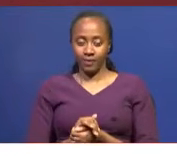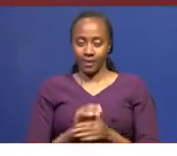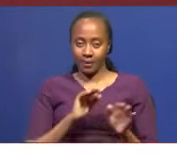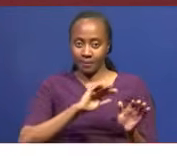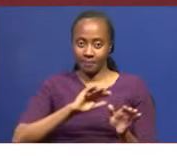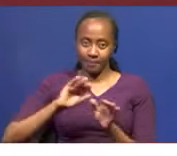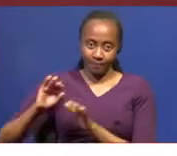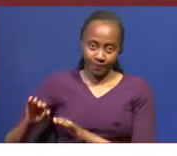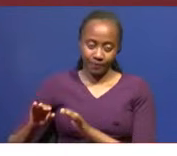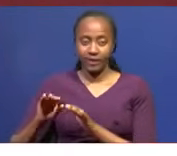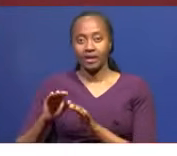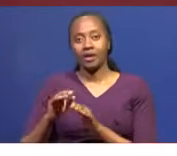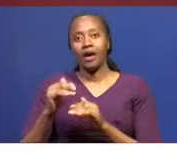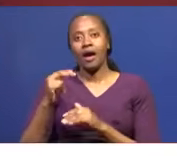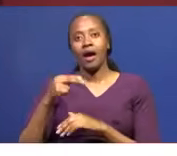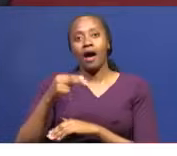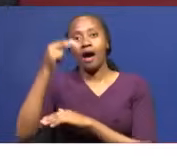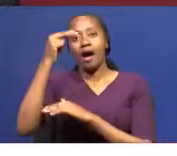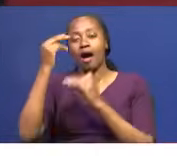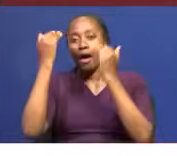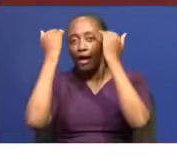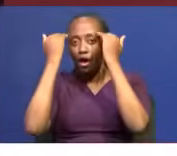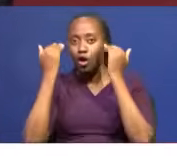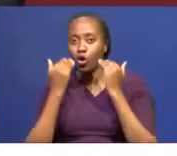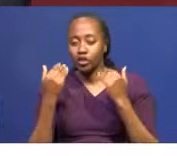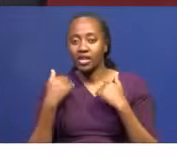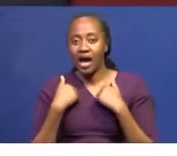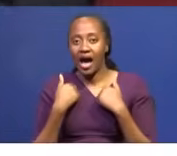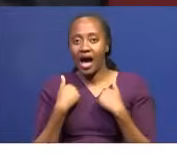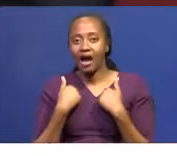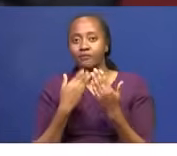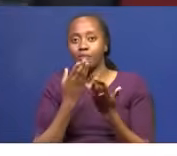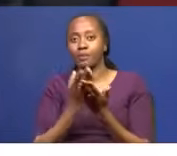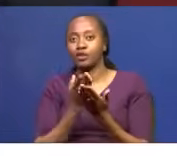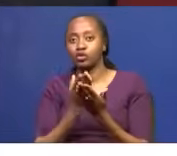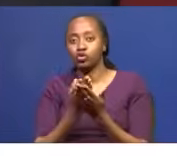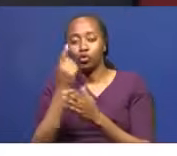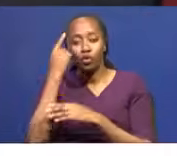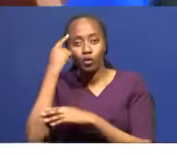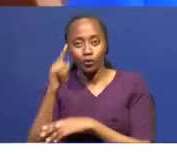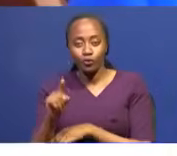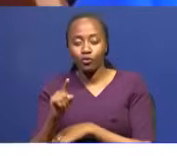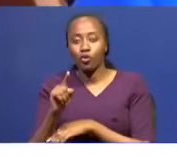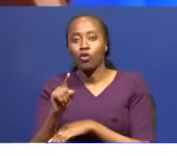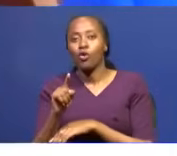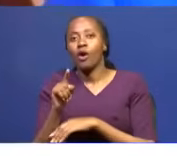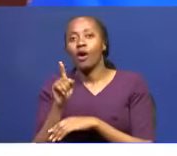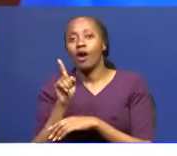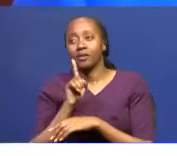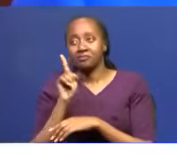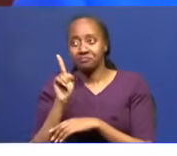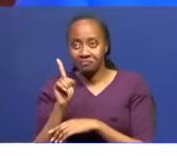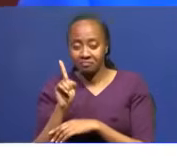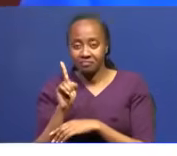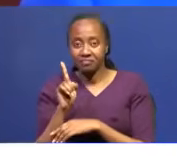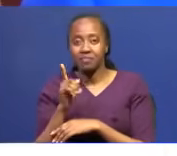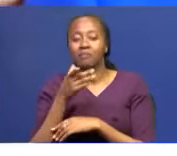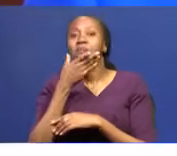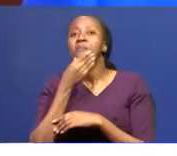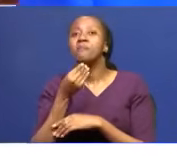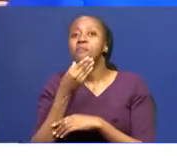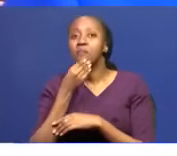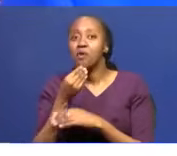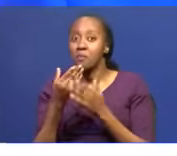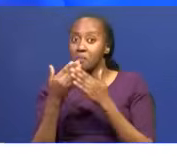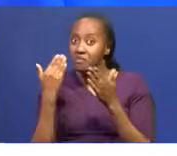Meanwhile, the High Court has closed and withdrawn a petition over habeas corpus against Tech Guru Ndiang'ui Kinyage, who had